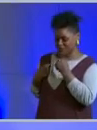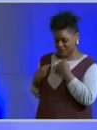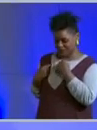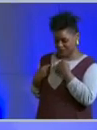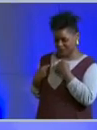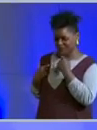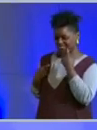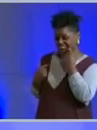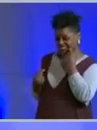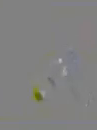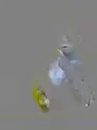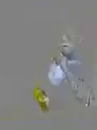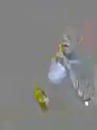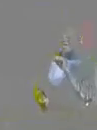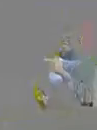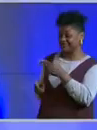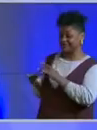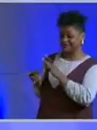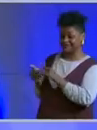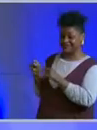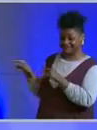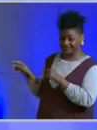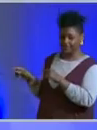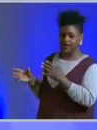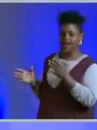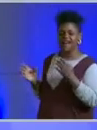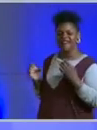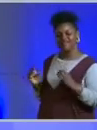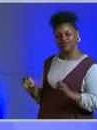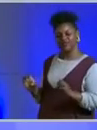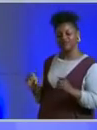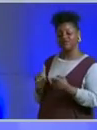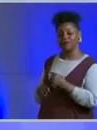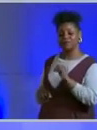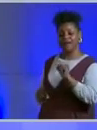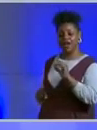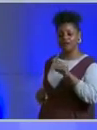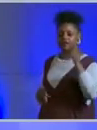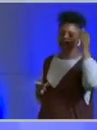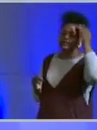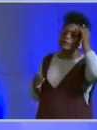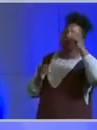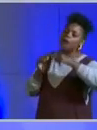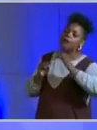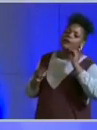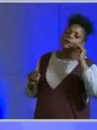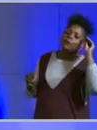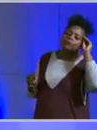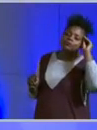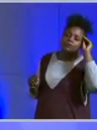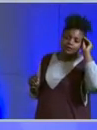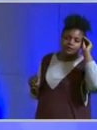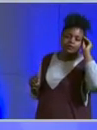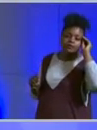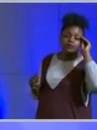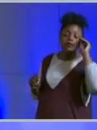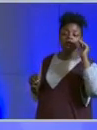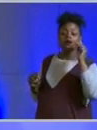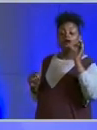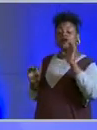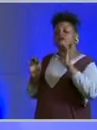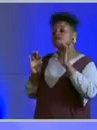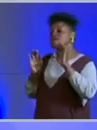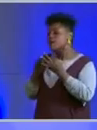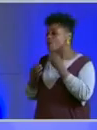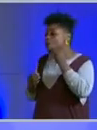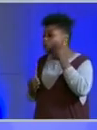said, the effort by the mayor to think about homelessness, and particularly family homelessness,